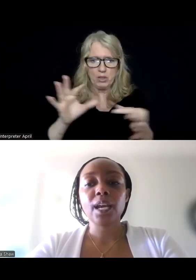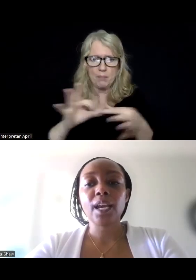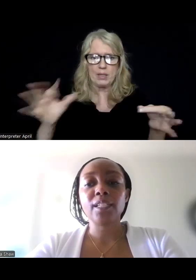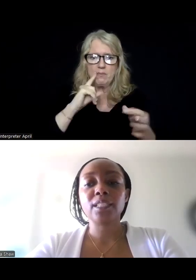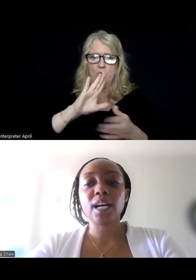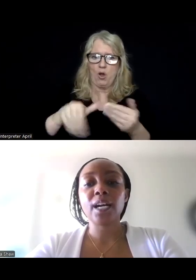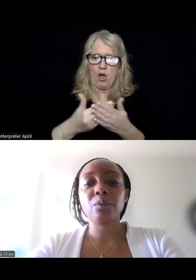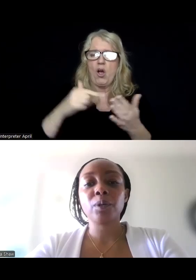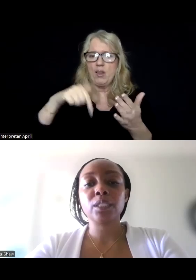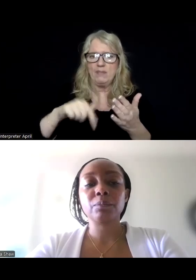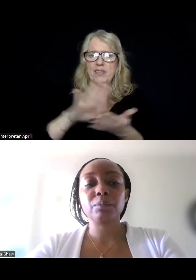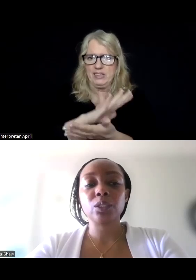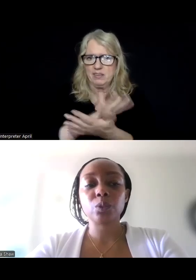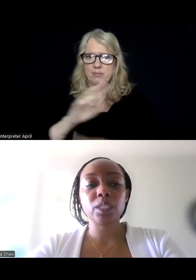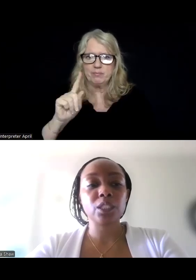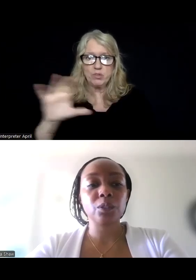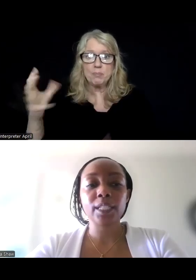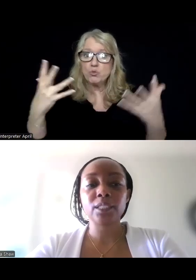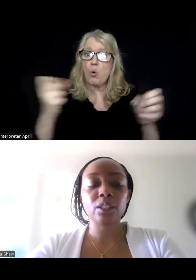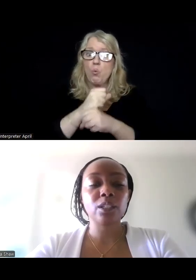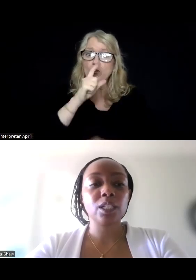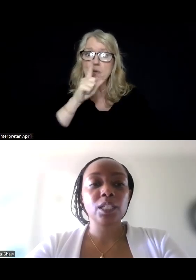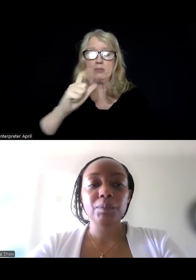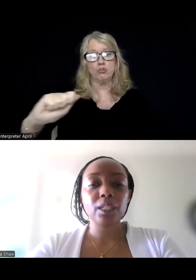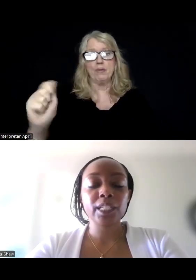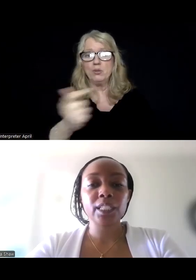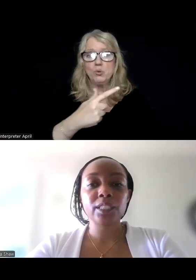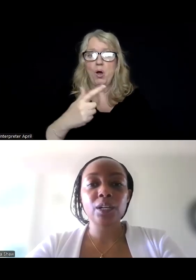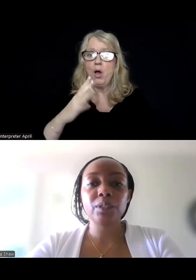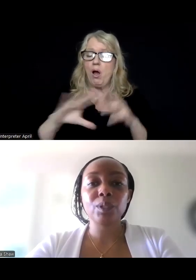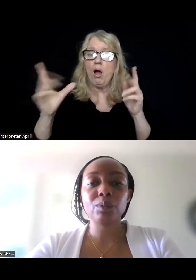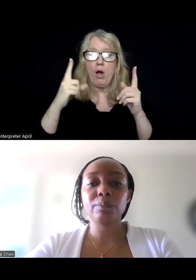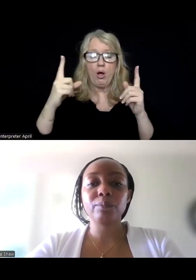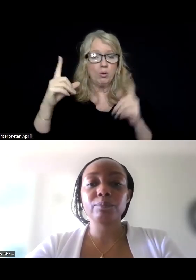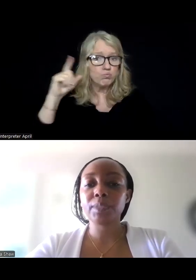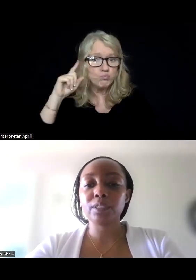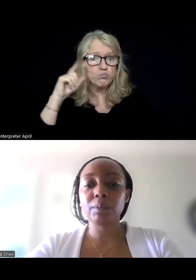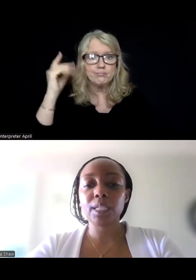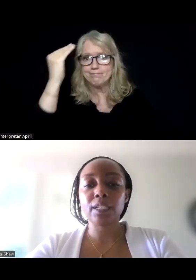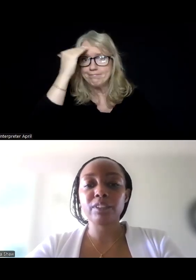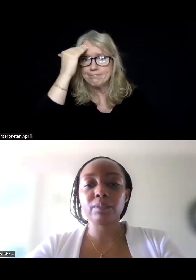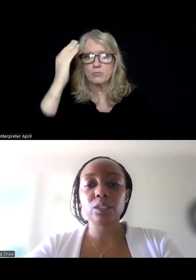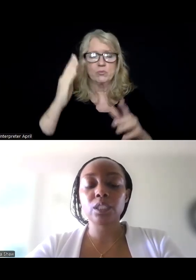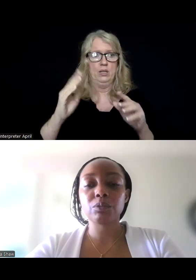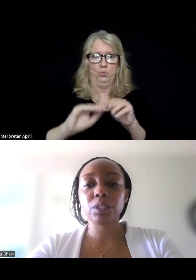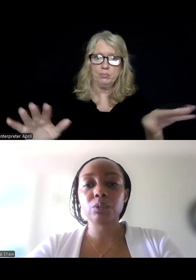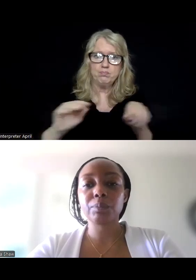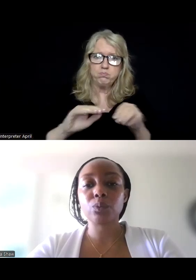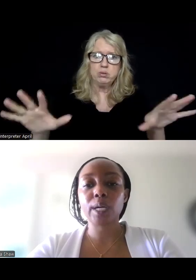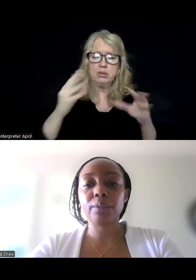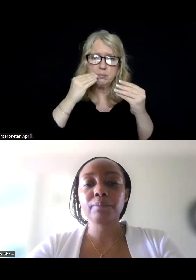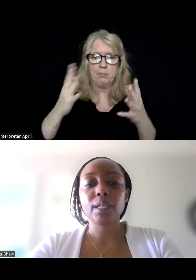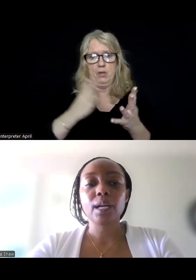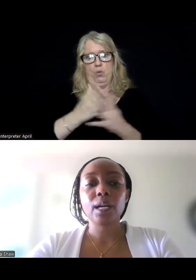documents. And I wanted to make sure that you guys are keeping your ears out, and we will disseminate that information through this group